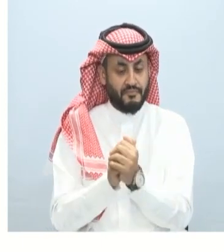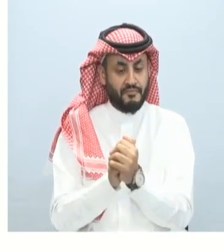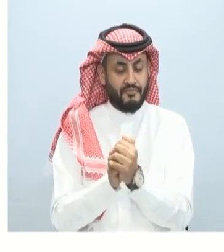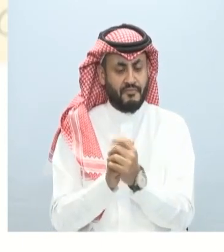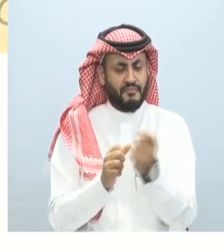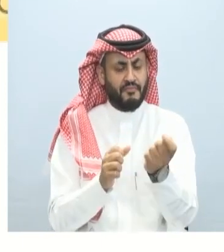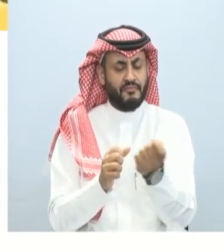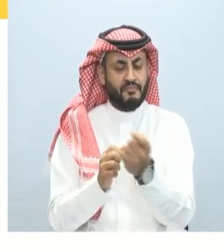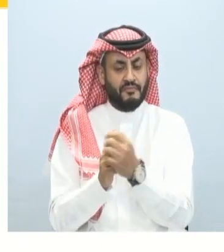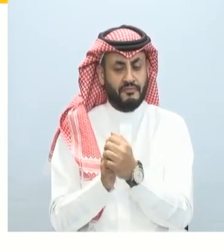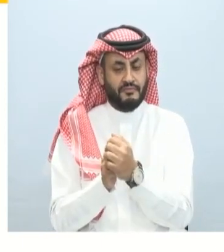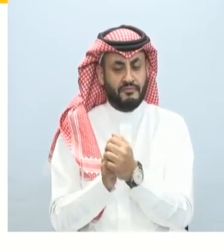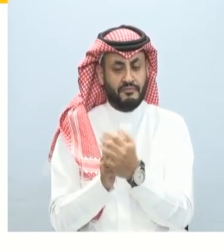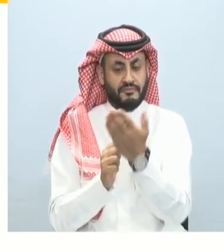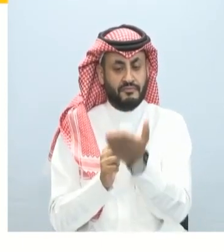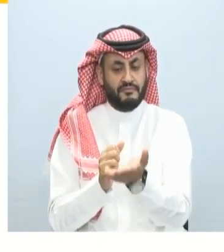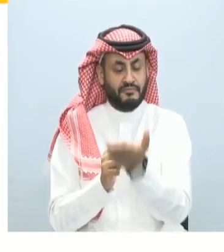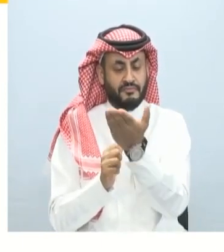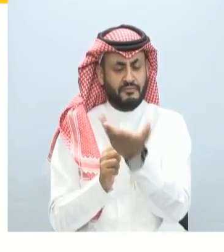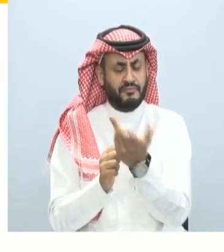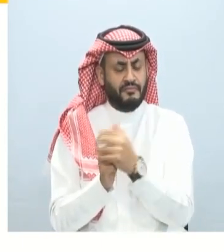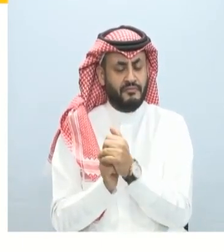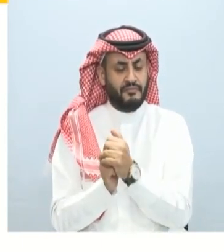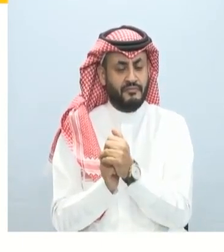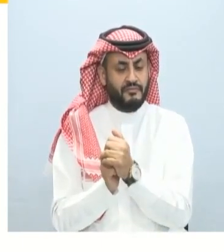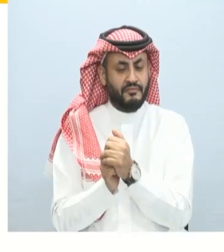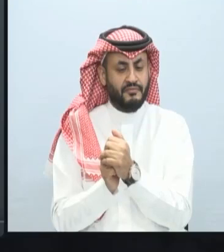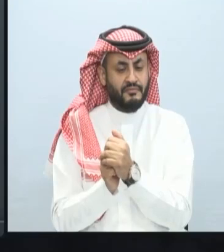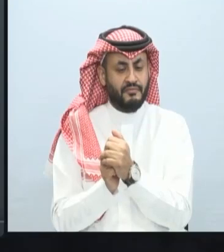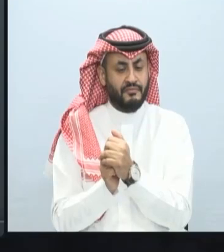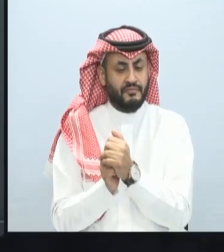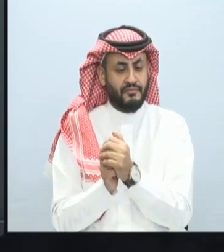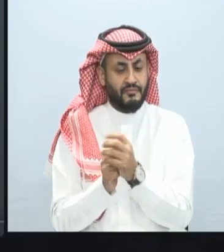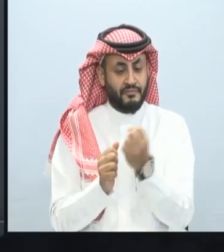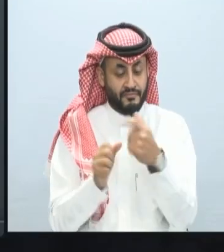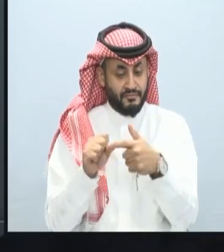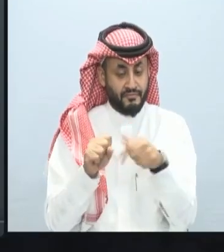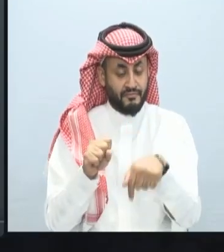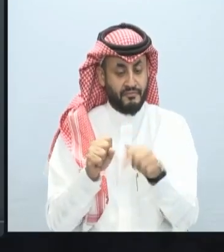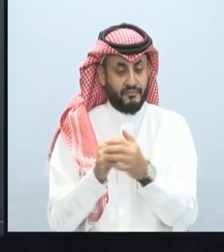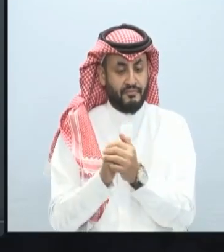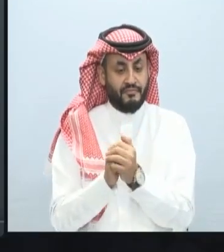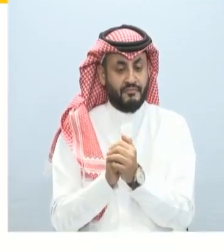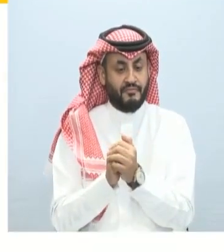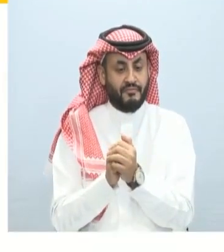so we can here use either other or others, but since there is the S in